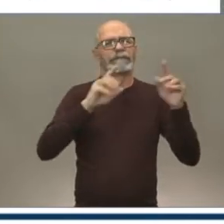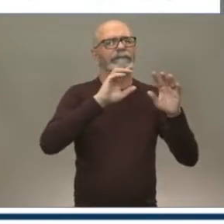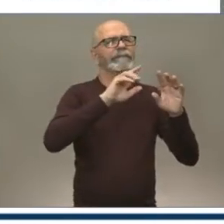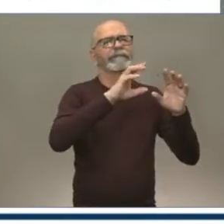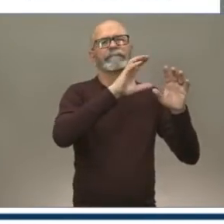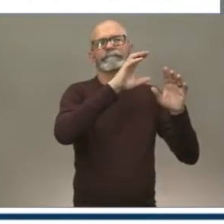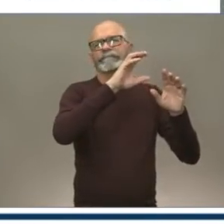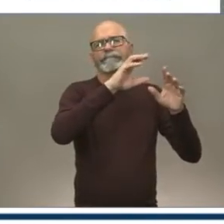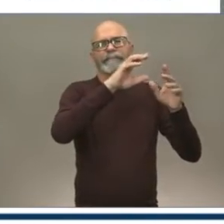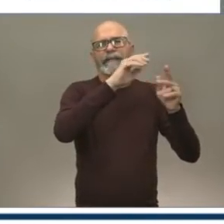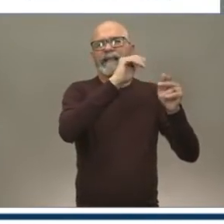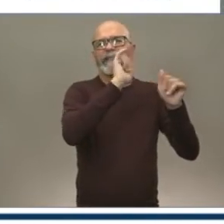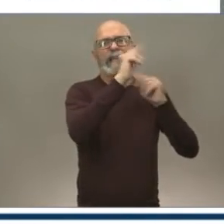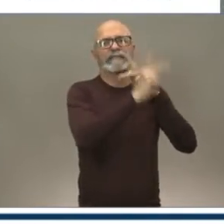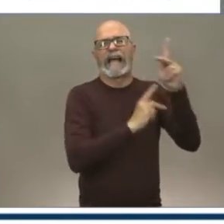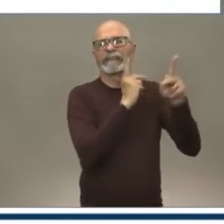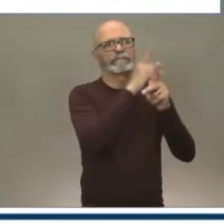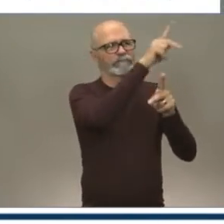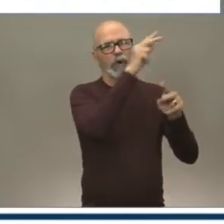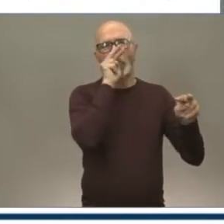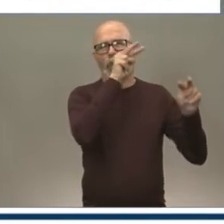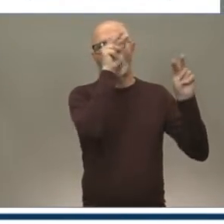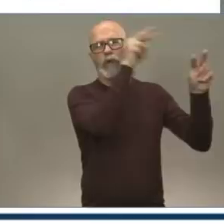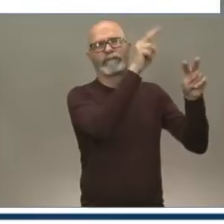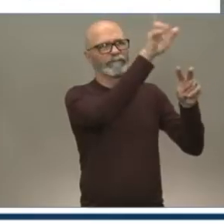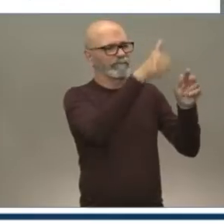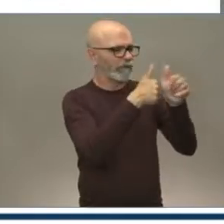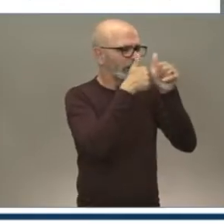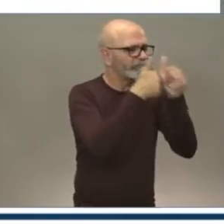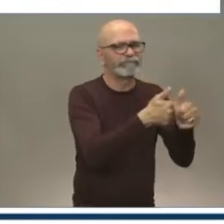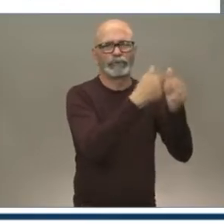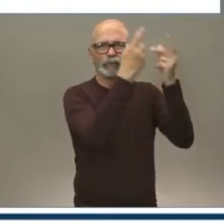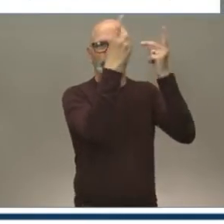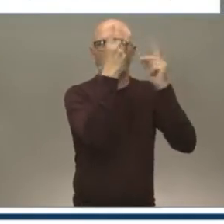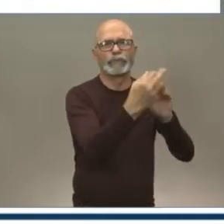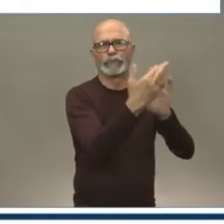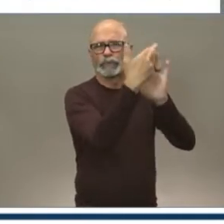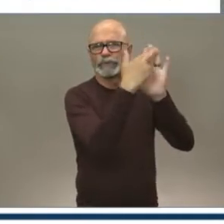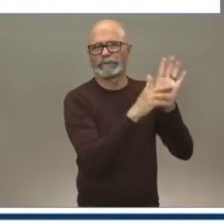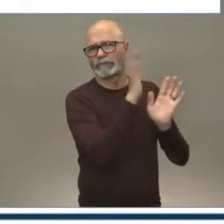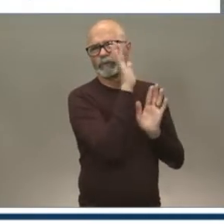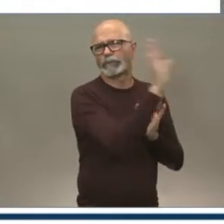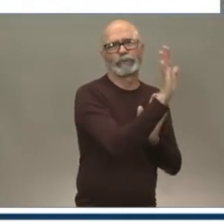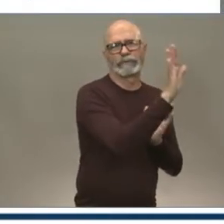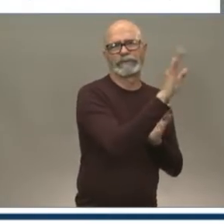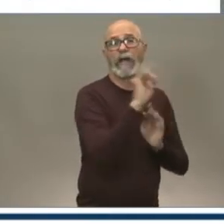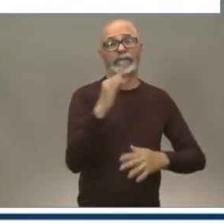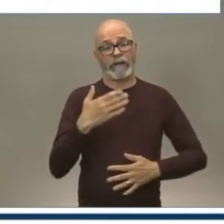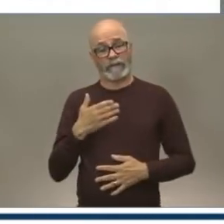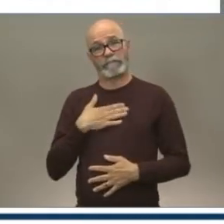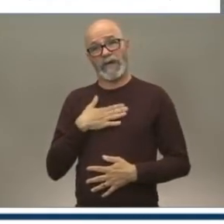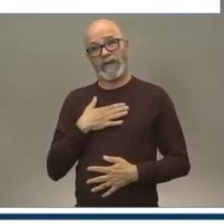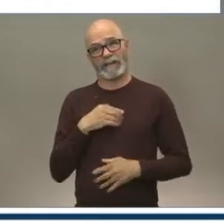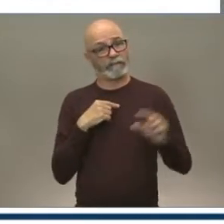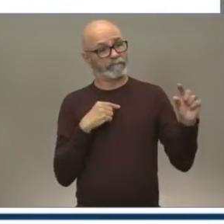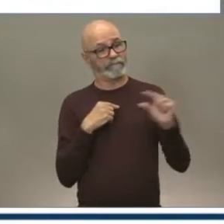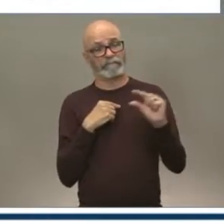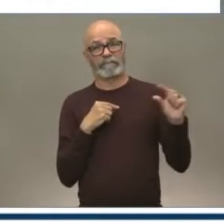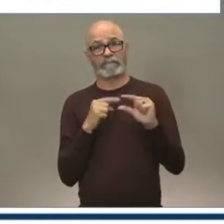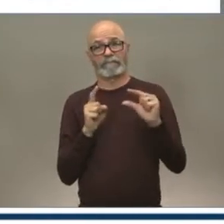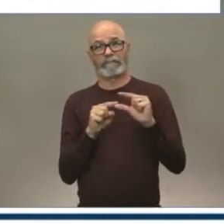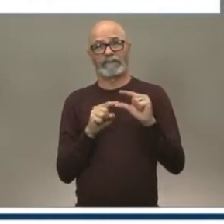so we would expect other provinces to do that as well. If we were to redirect a proportion of our vaccines, that would be a drop in the